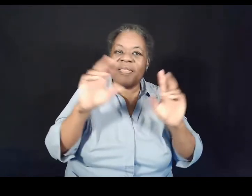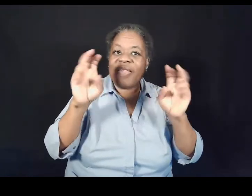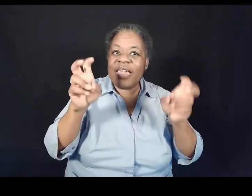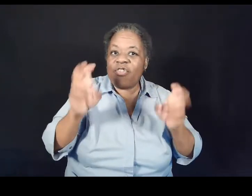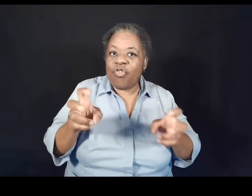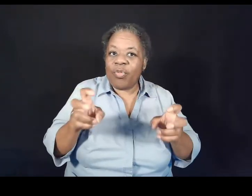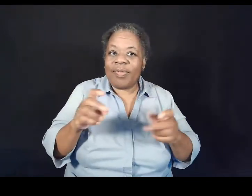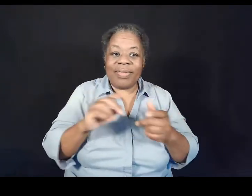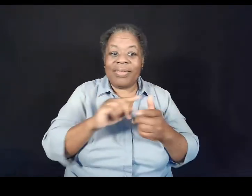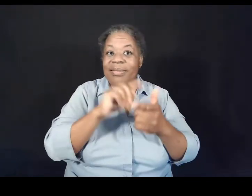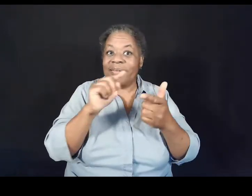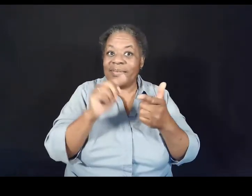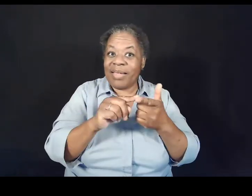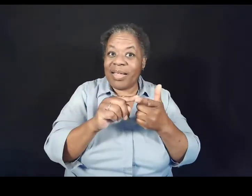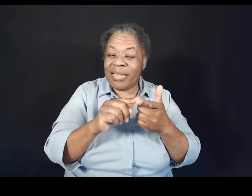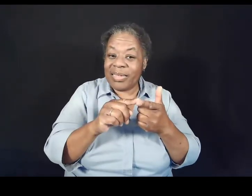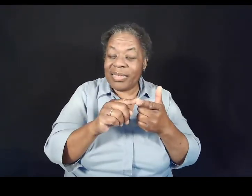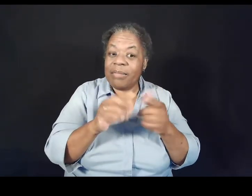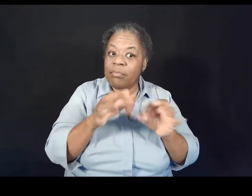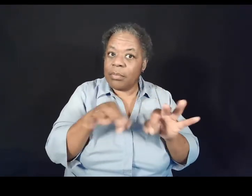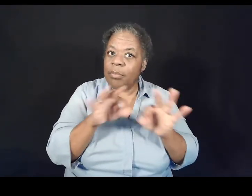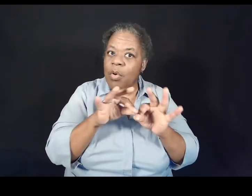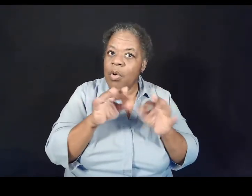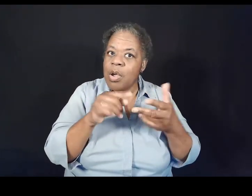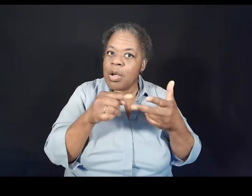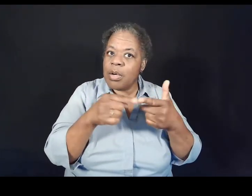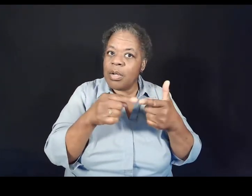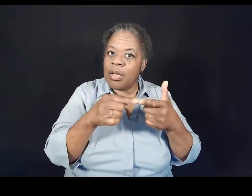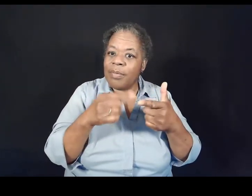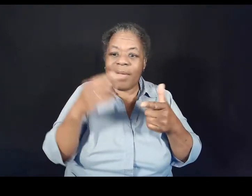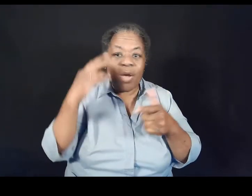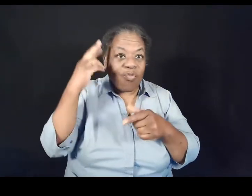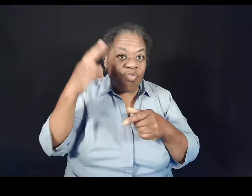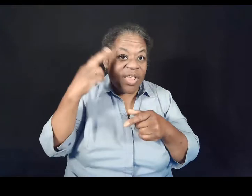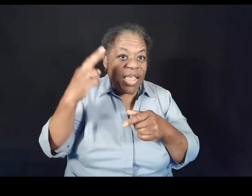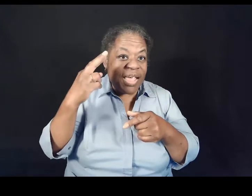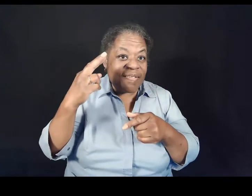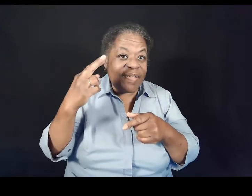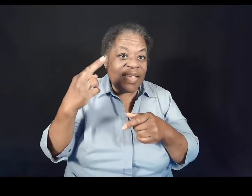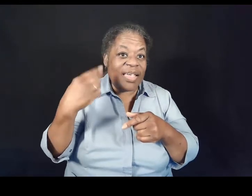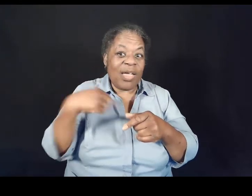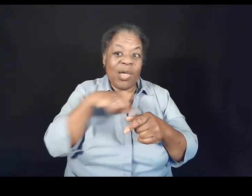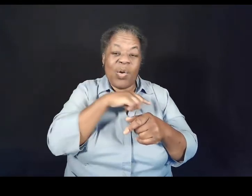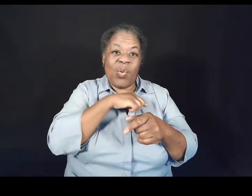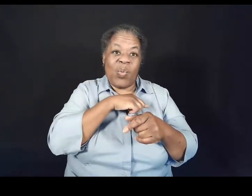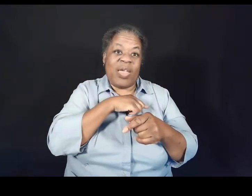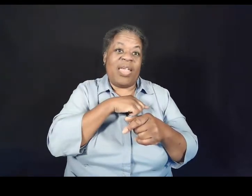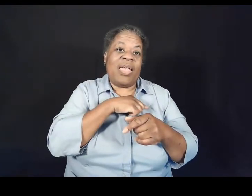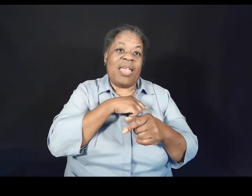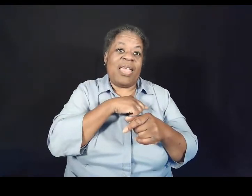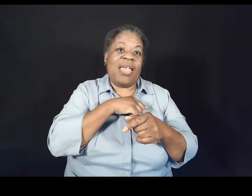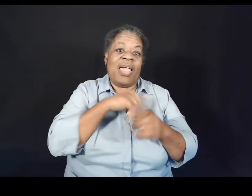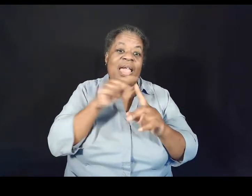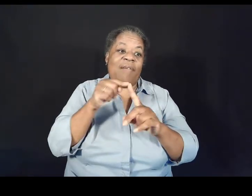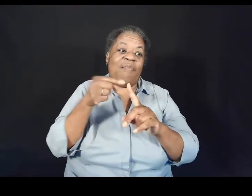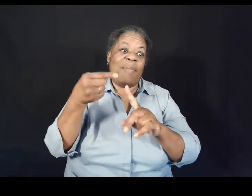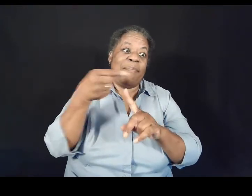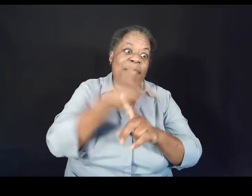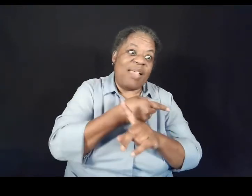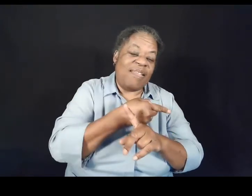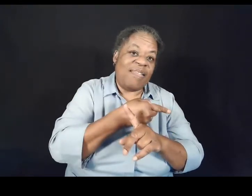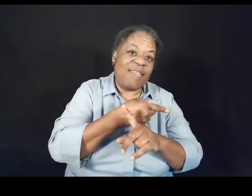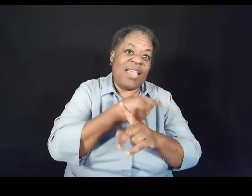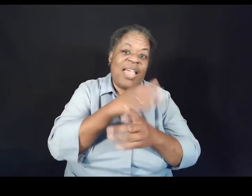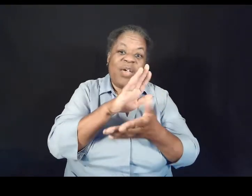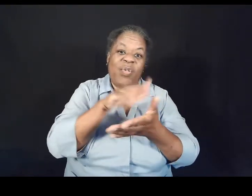Secondly, and maybe more importantly, we're realizing that we have missed how central these concerns are to